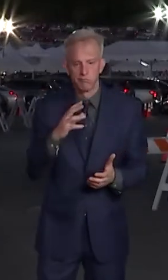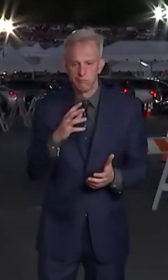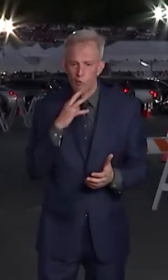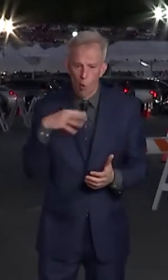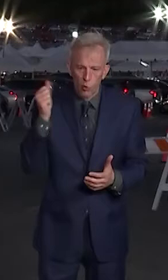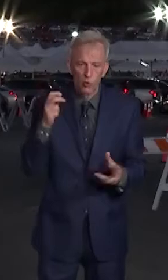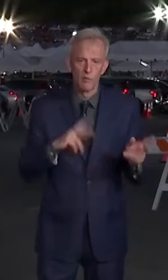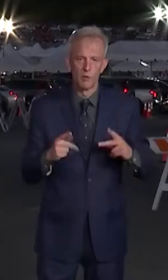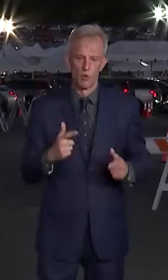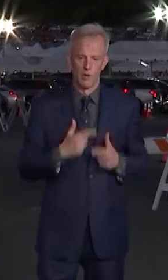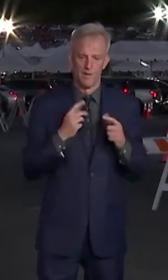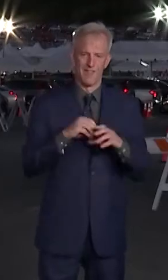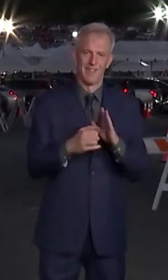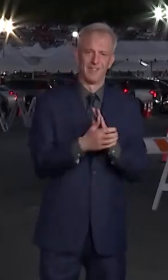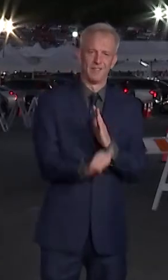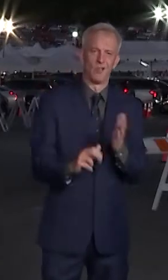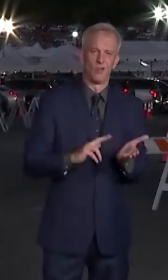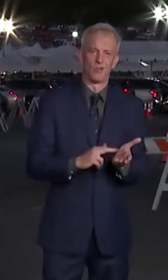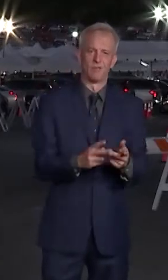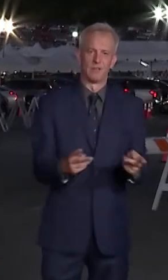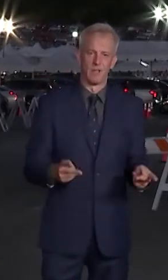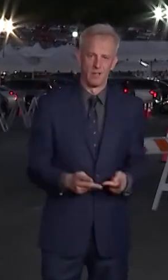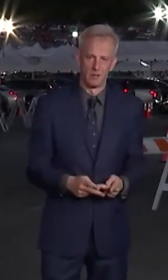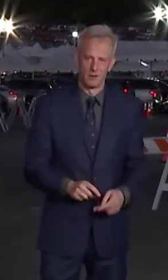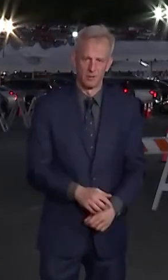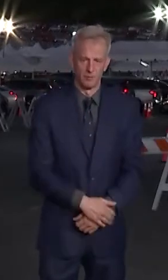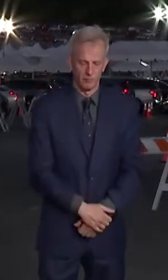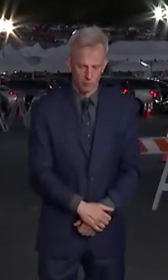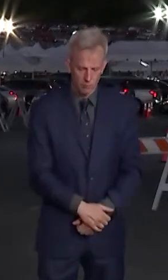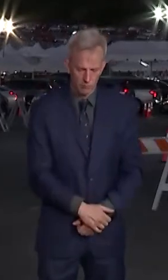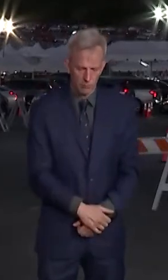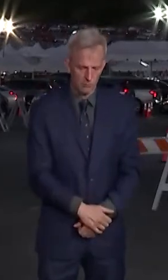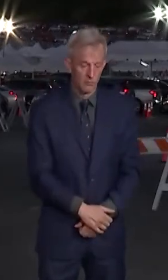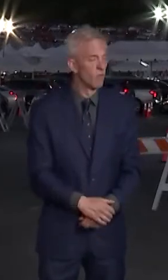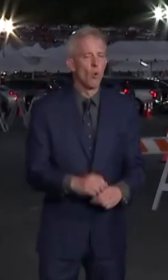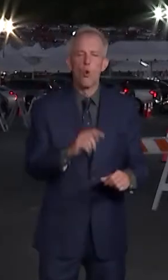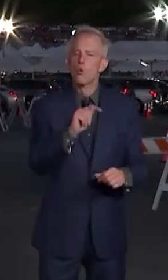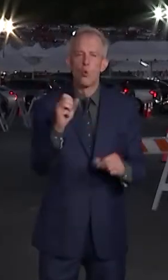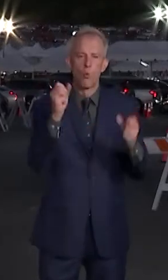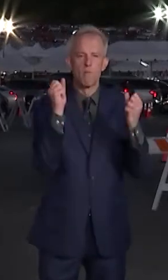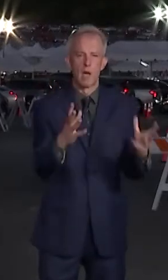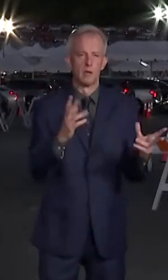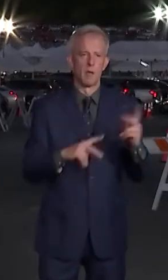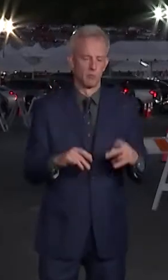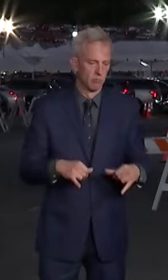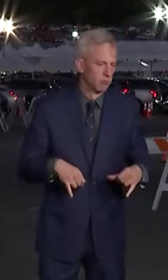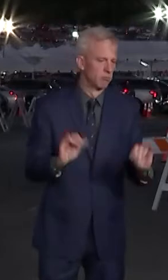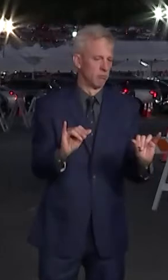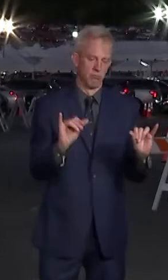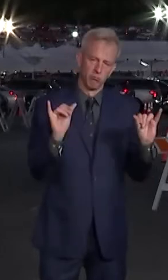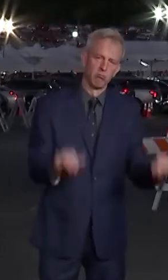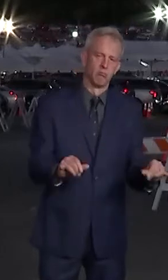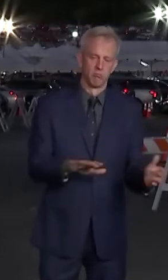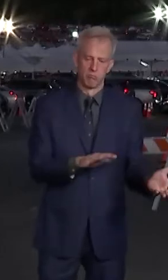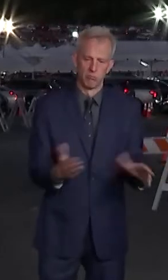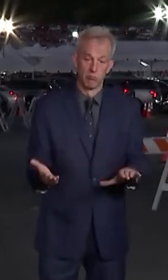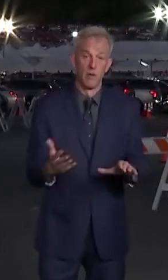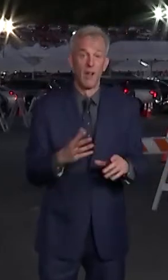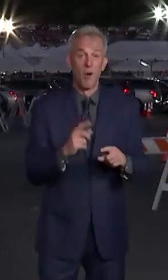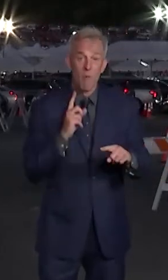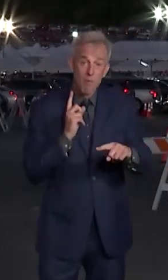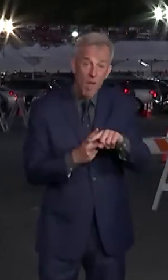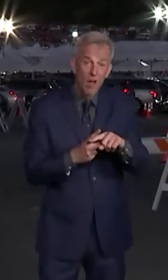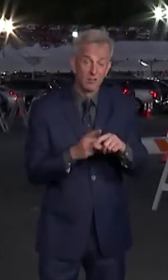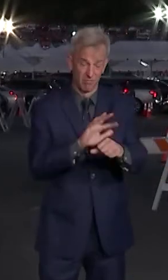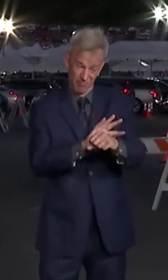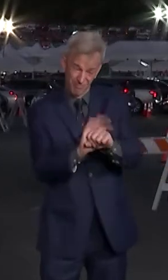who lived in skilled nursing facilities. Too many people are still dying. And with more contagious COVID-19 variants